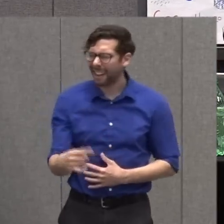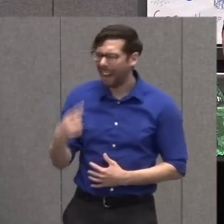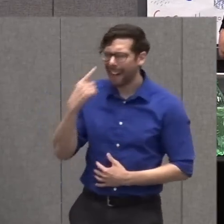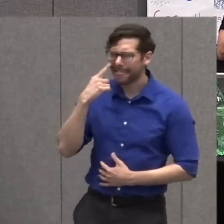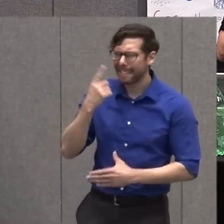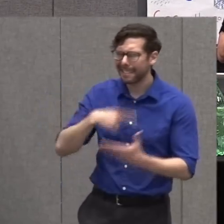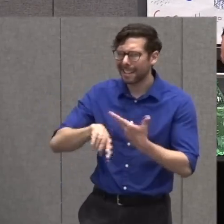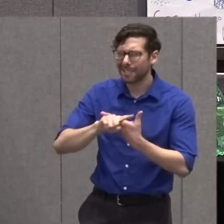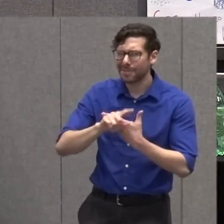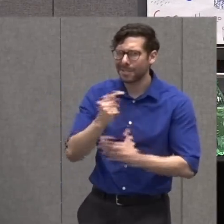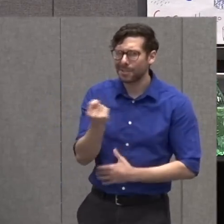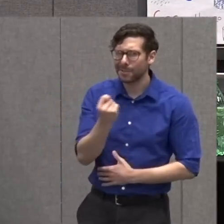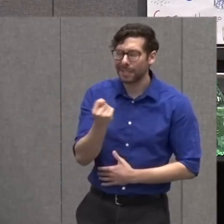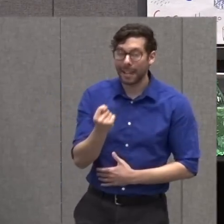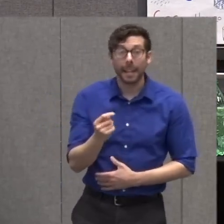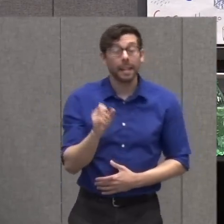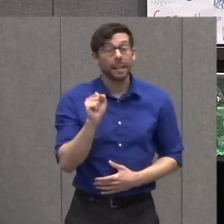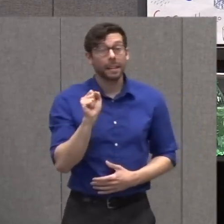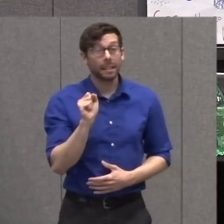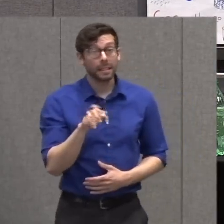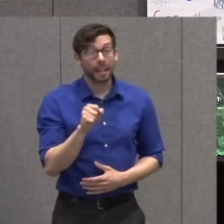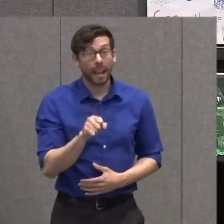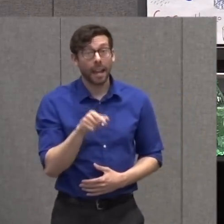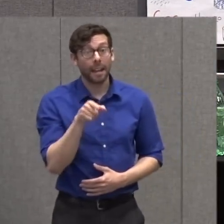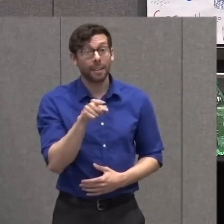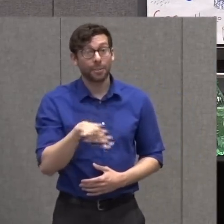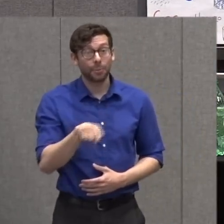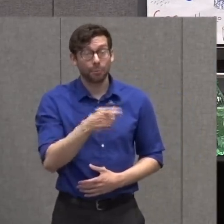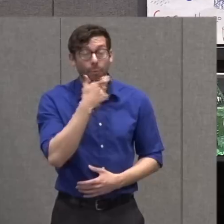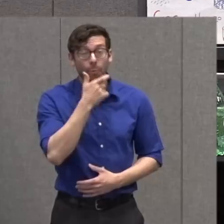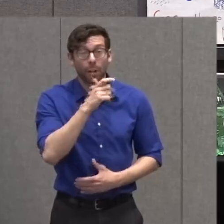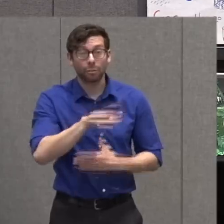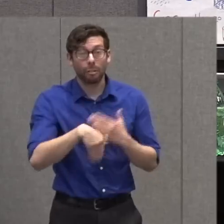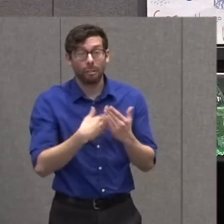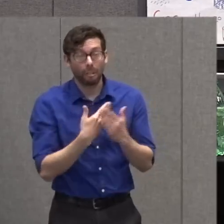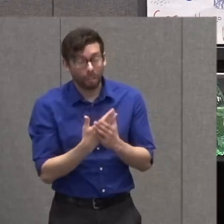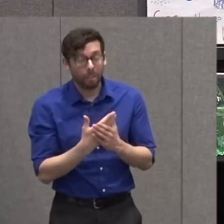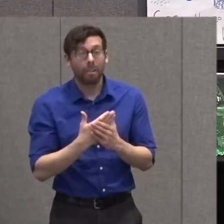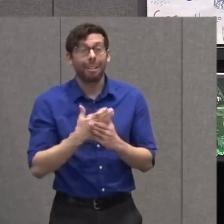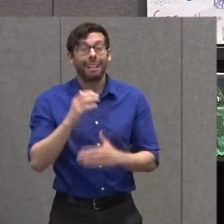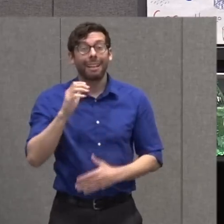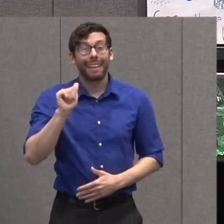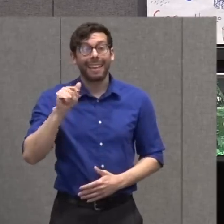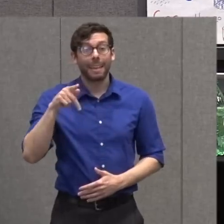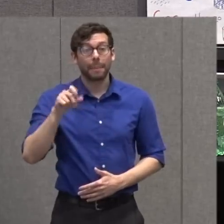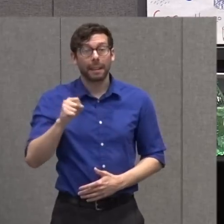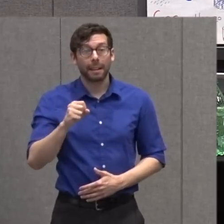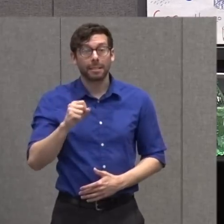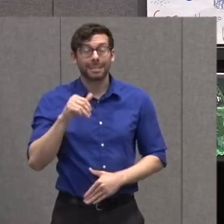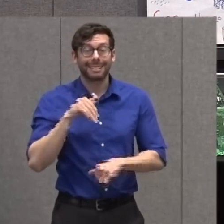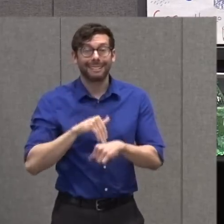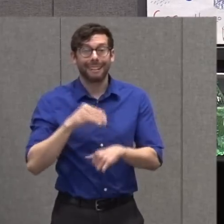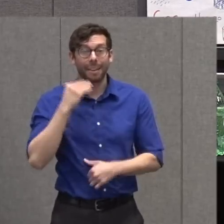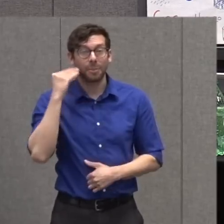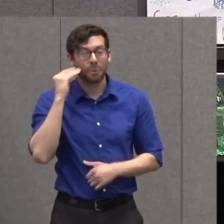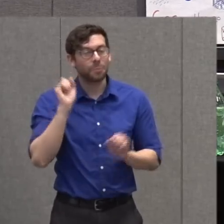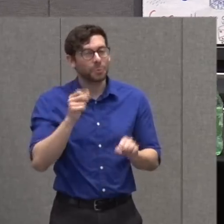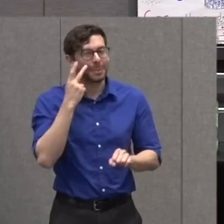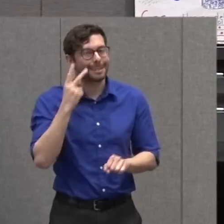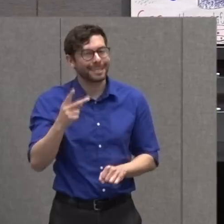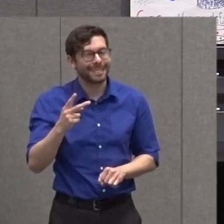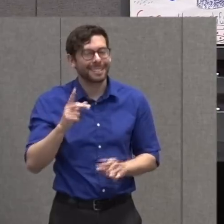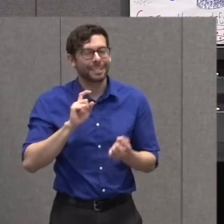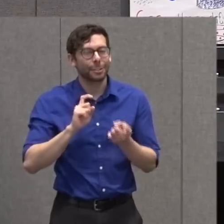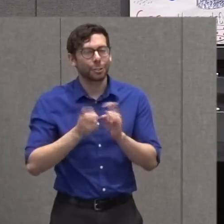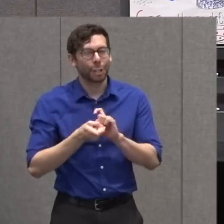all of the APS at home, Yes. and then you can find us doing phases of change. Before you do that, I want you to make, or while you're waiting,